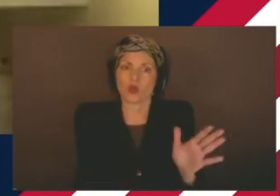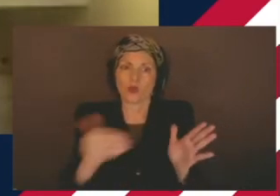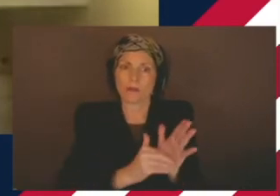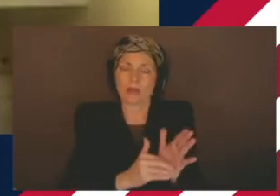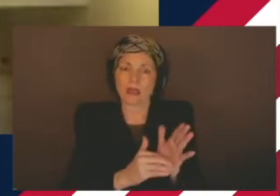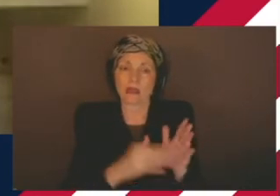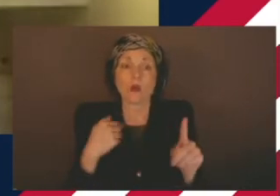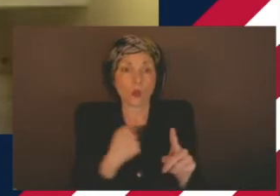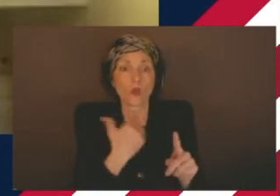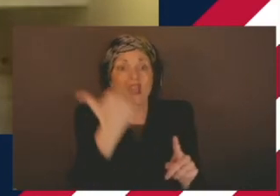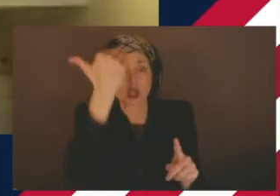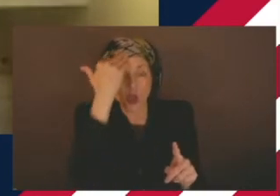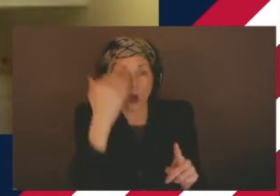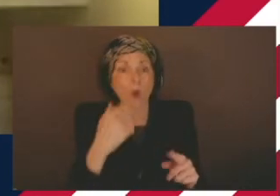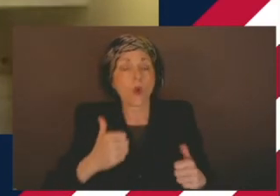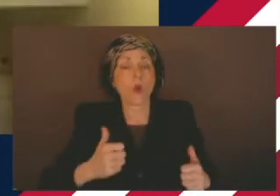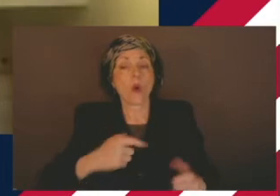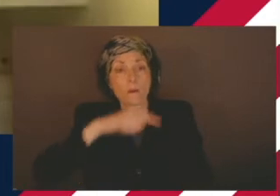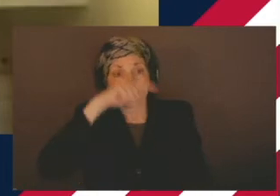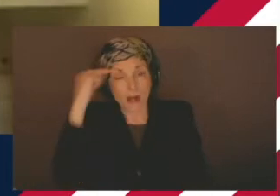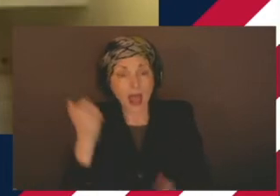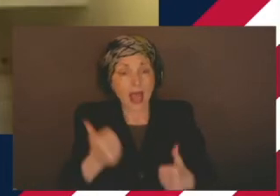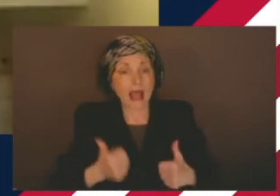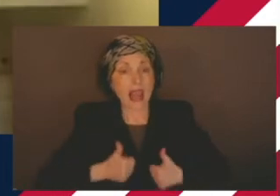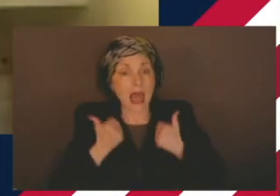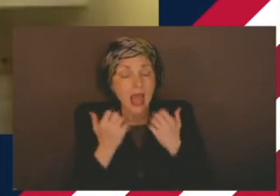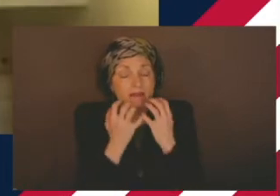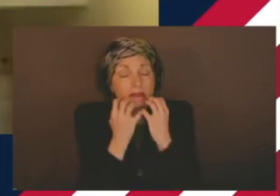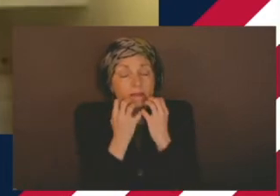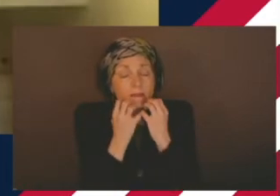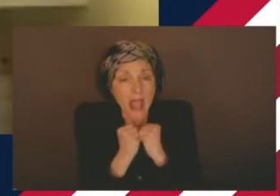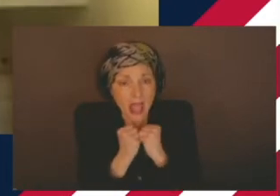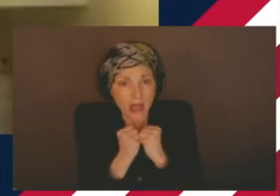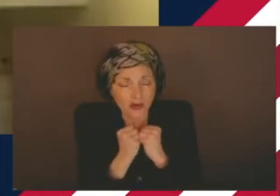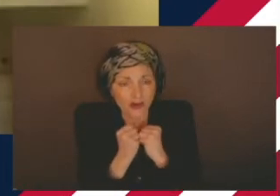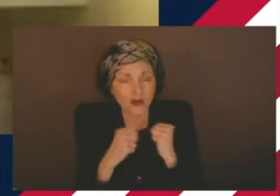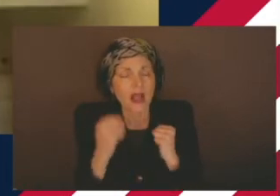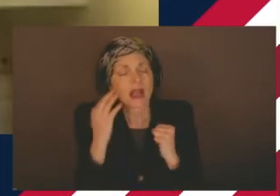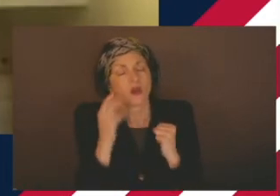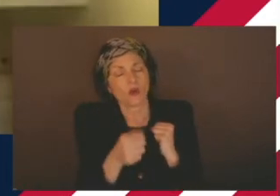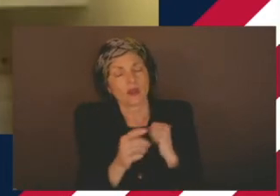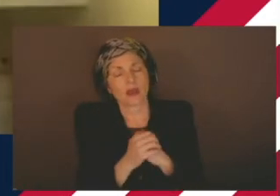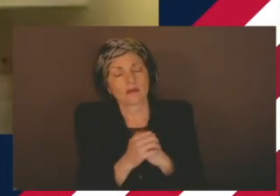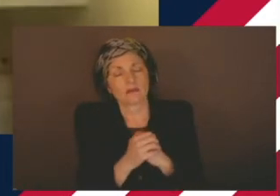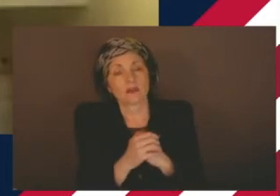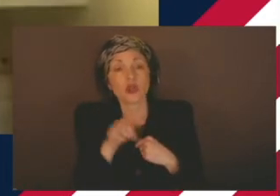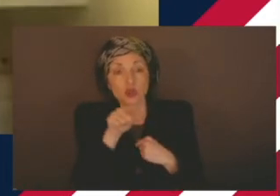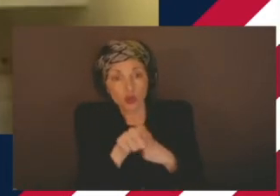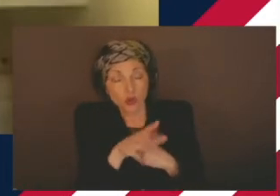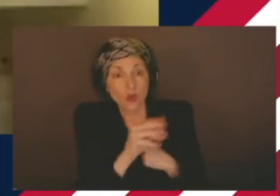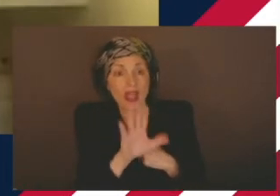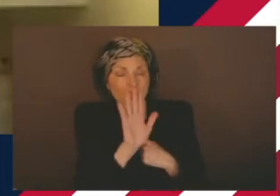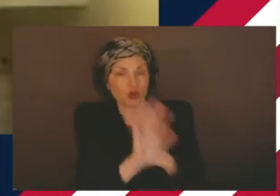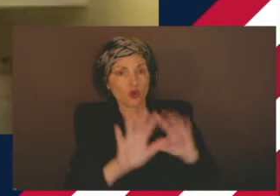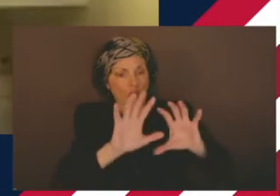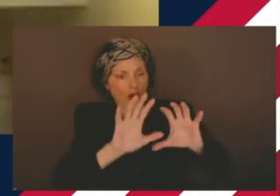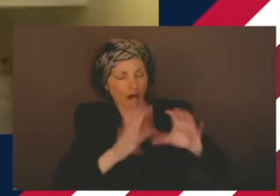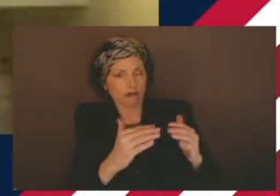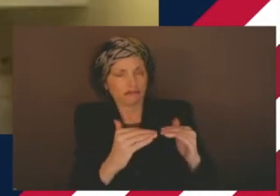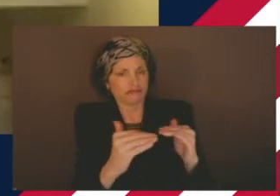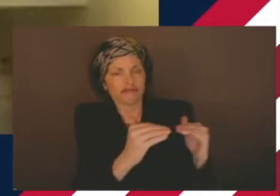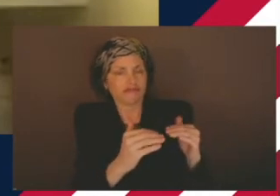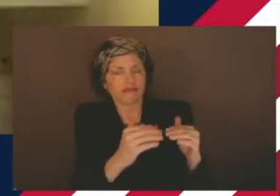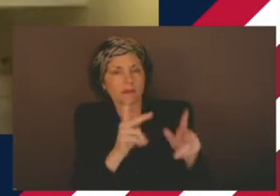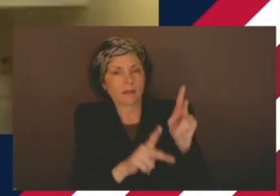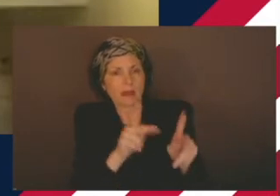that. I know that you and your generation have already gone through so much. Columbine,